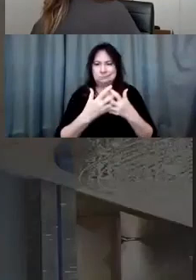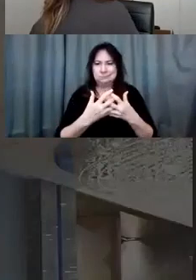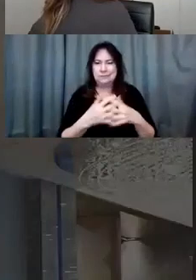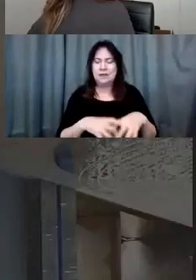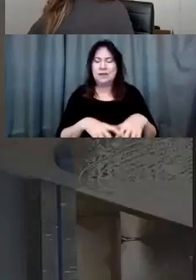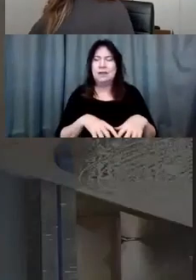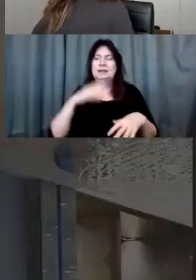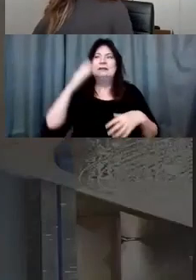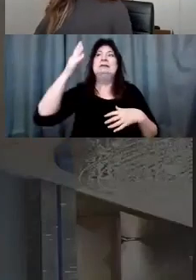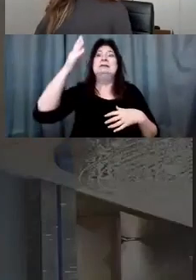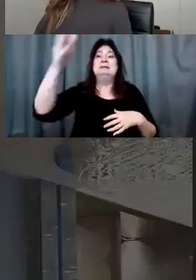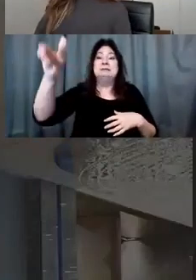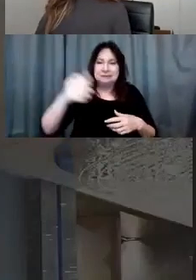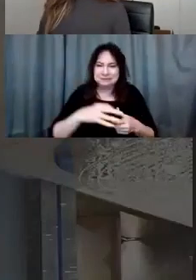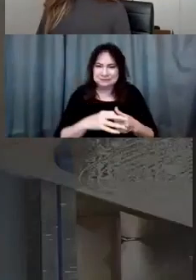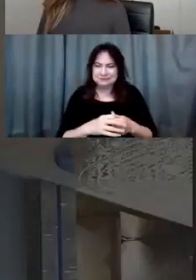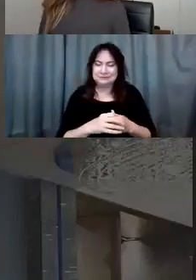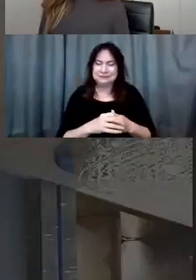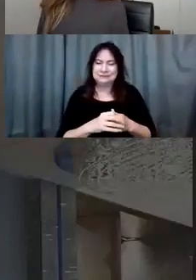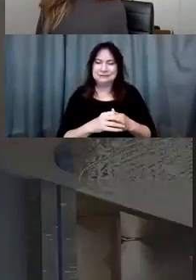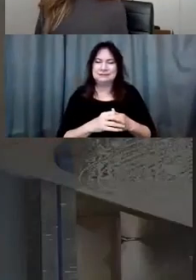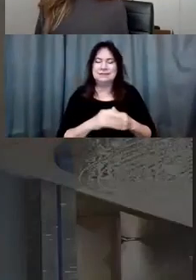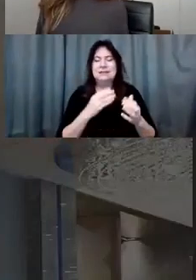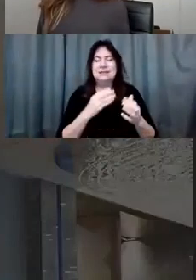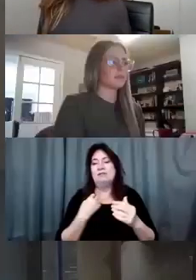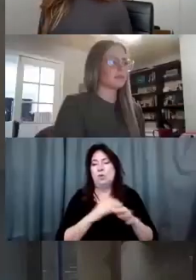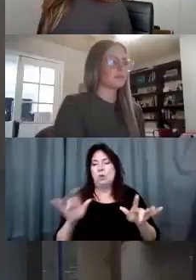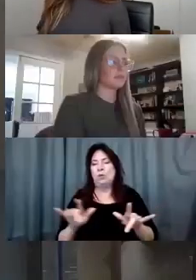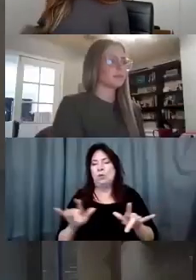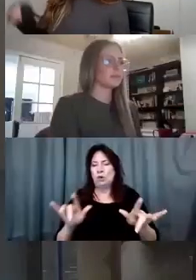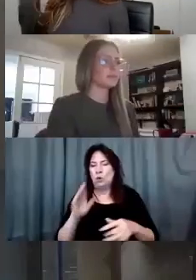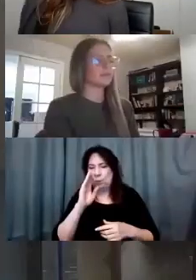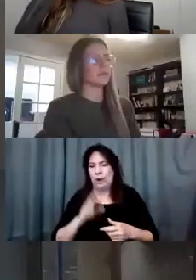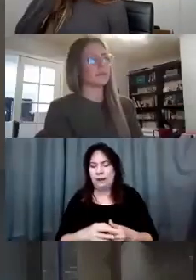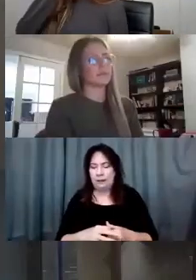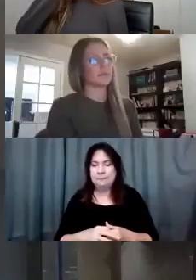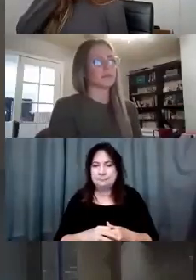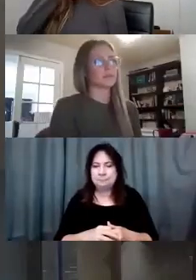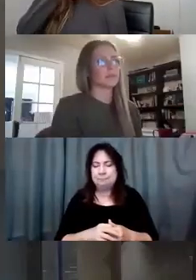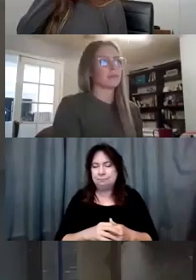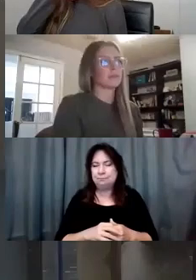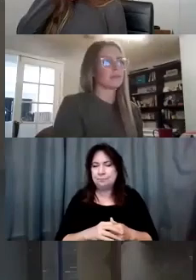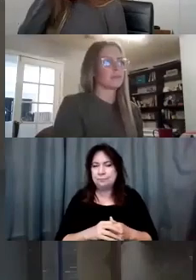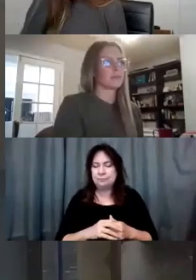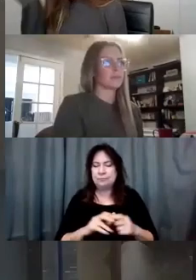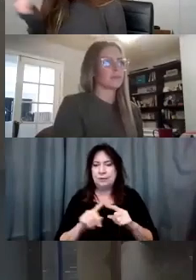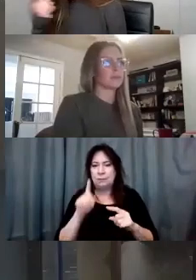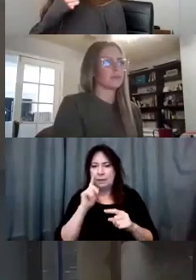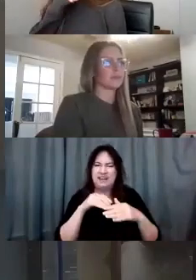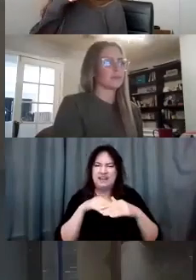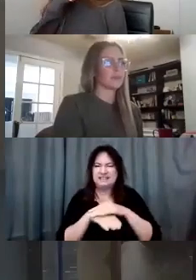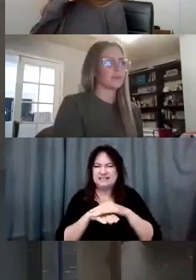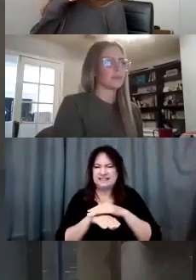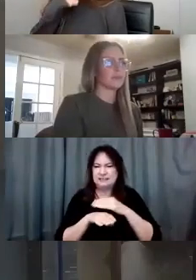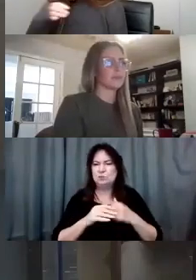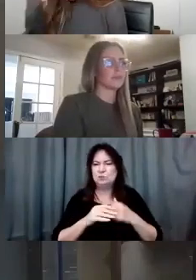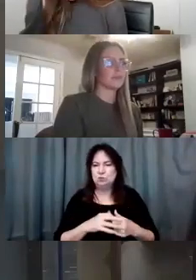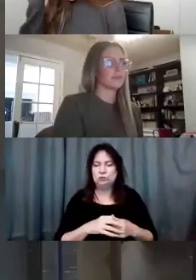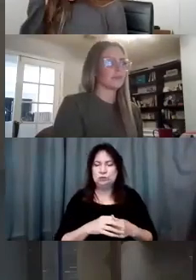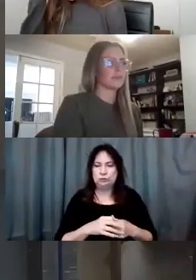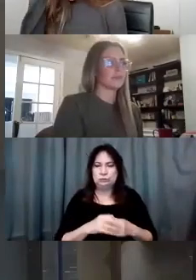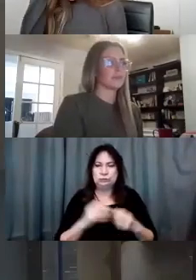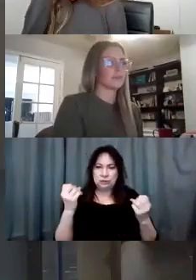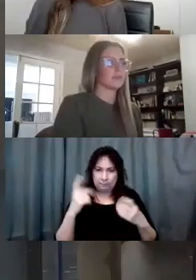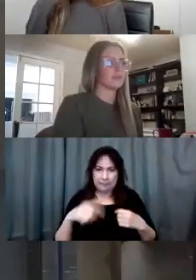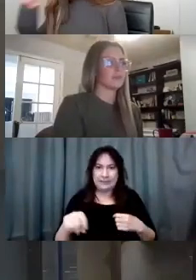far enough away that even though we'll record it, but that that it's accessible to many